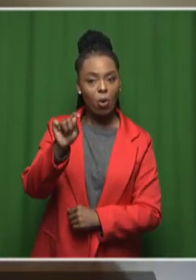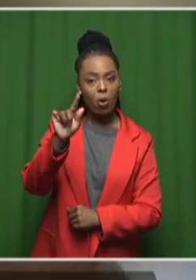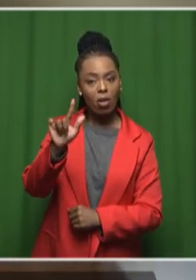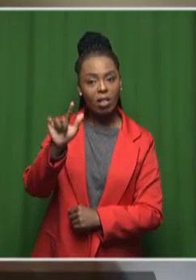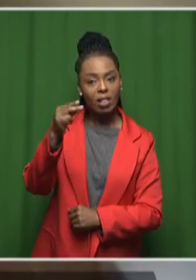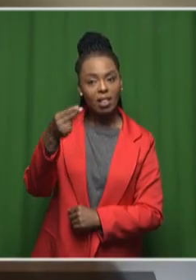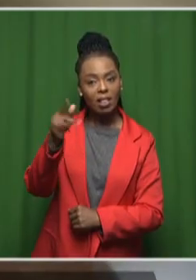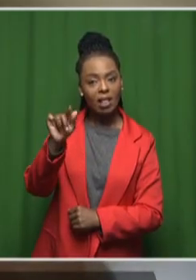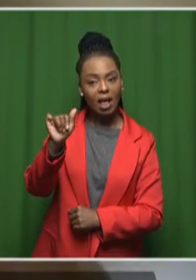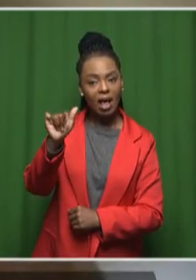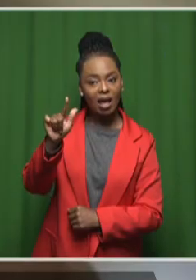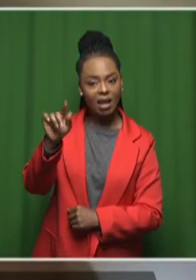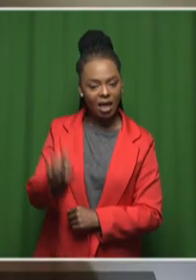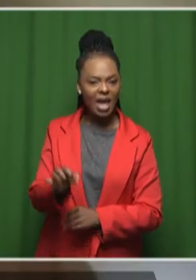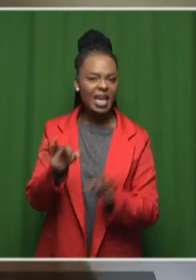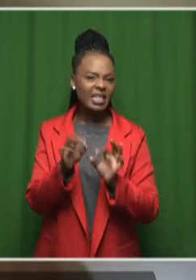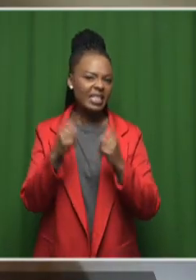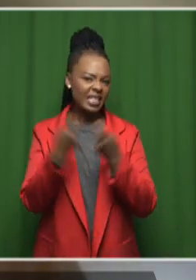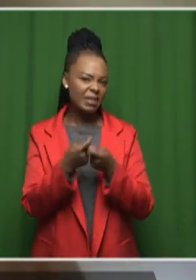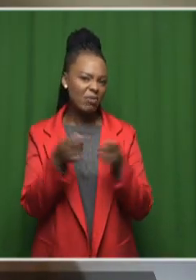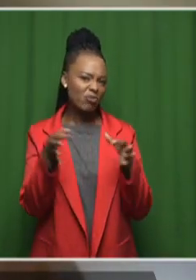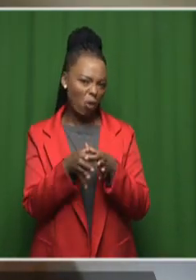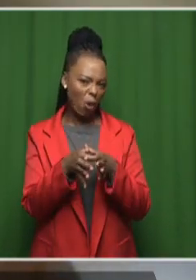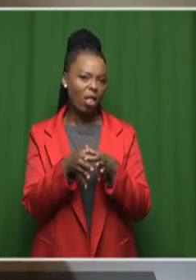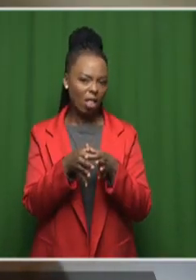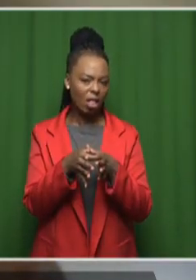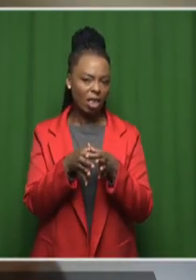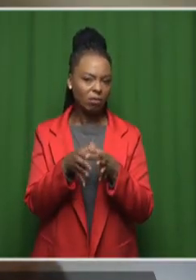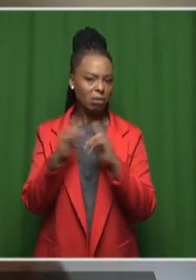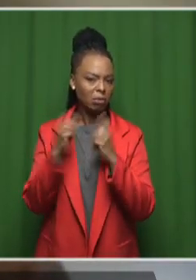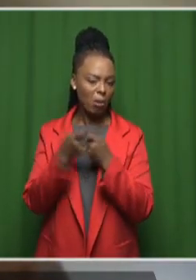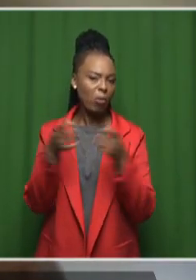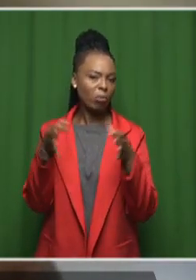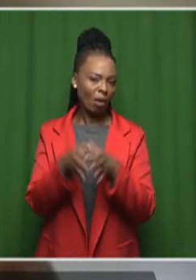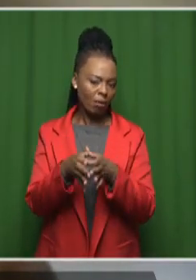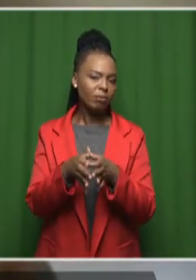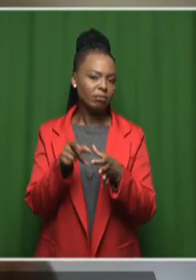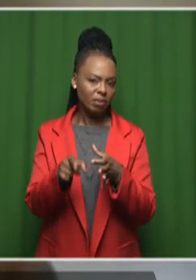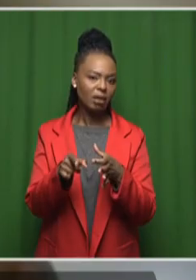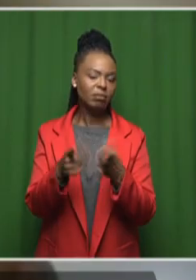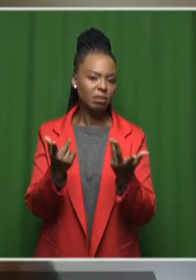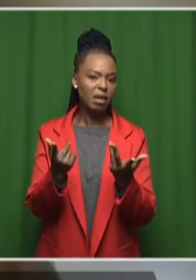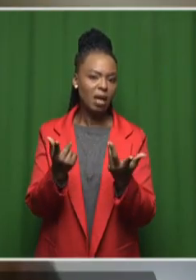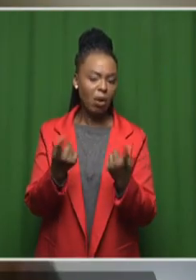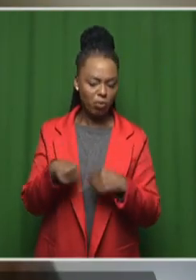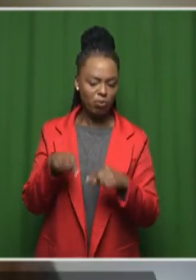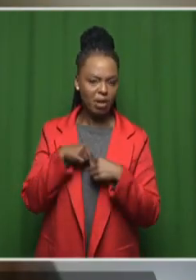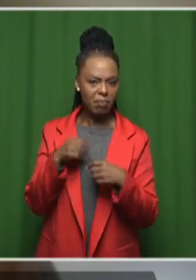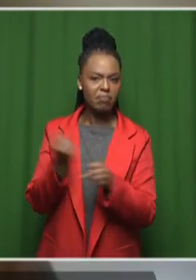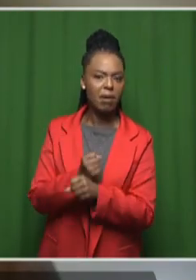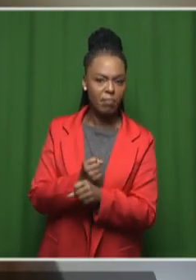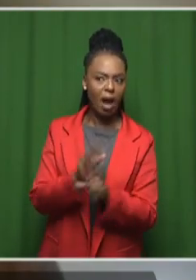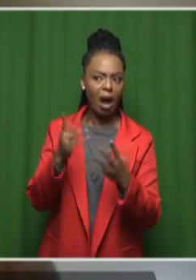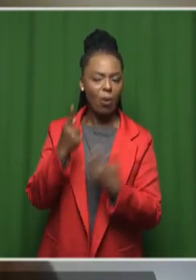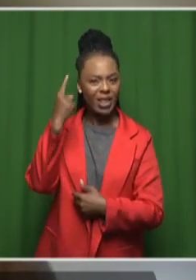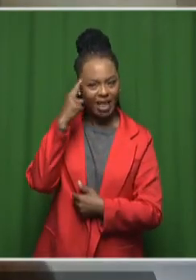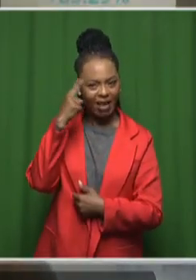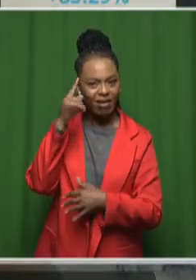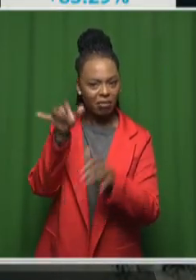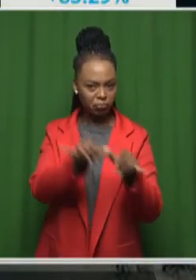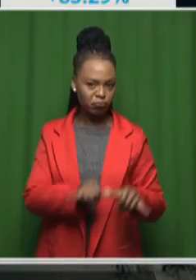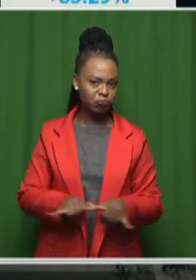we're a very young team. We're very, our team is also very similar in the way that we approach the world and think. And I